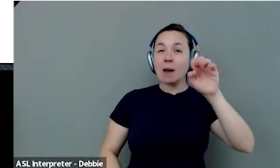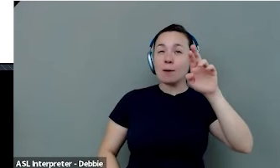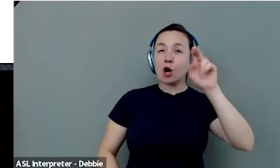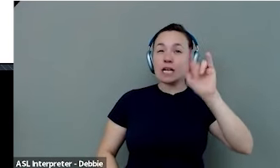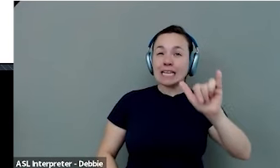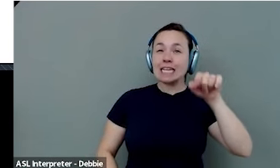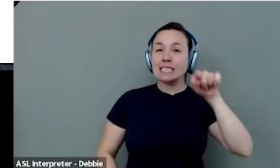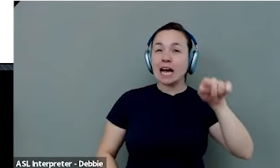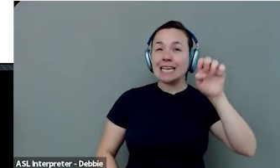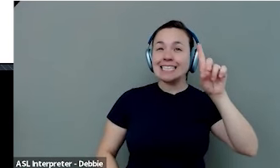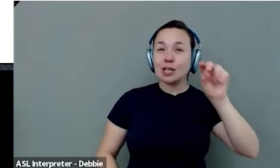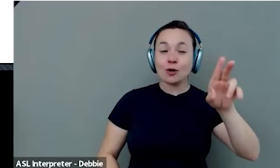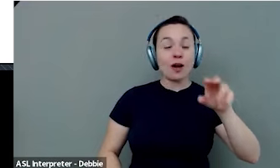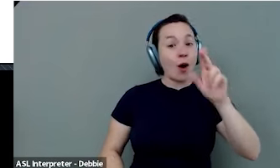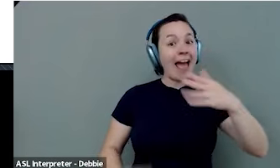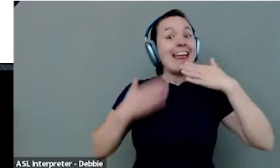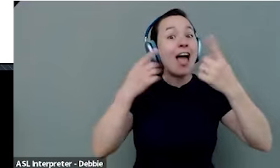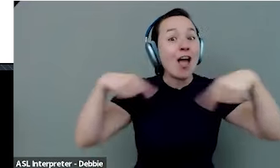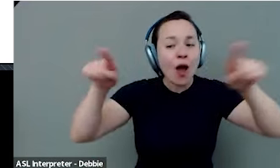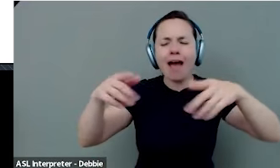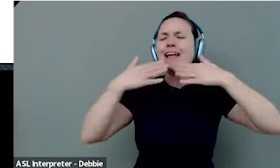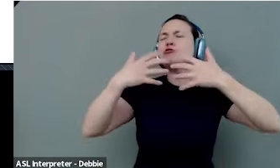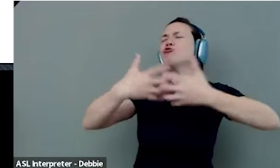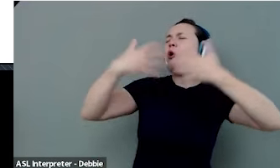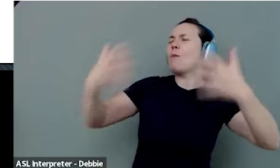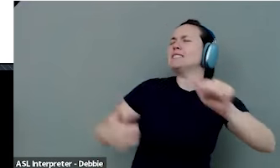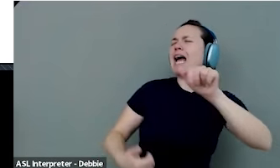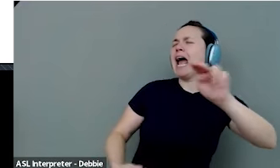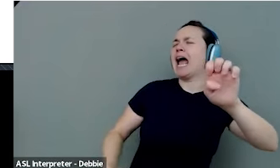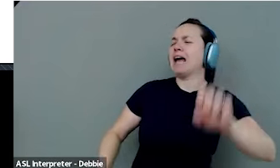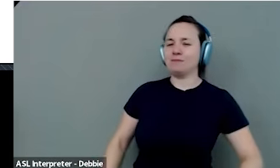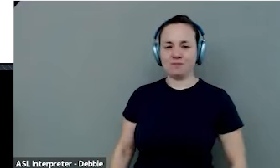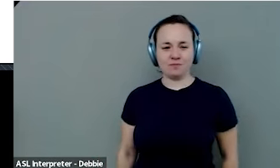laborcenter.berkeley.edu. All right, thanks everybody. And thanks so much, Anne.